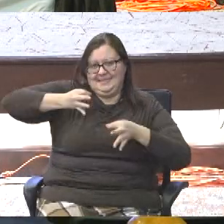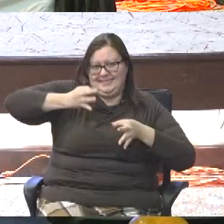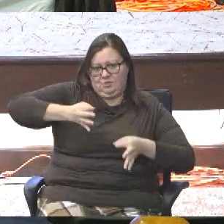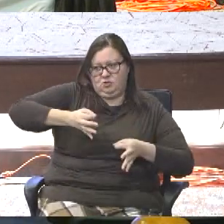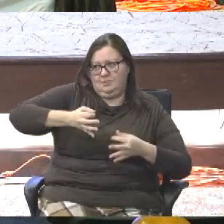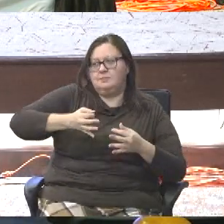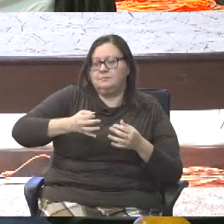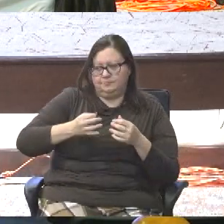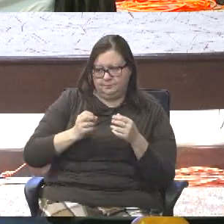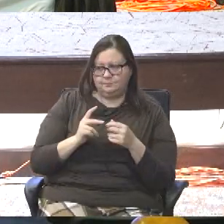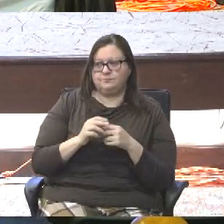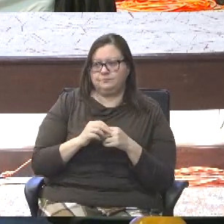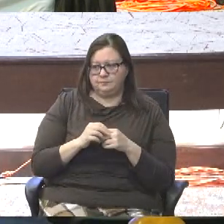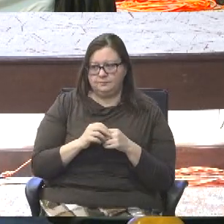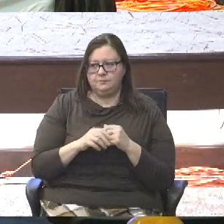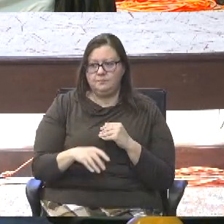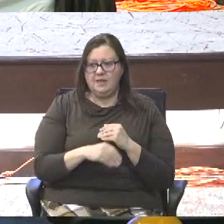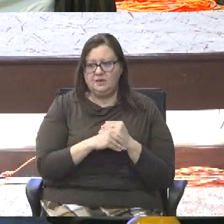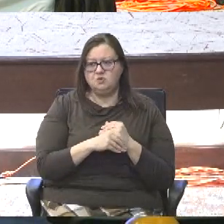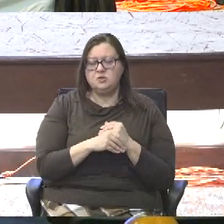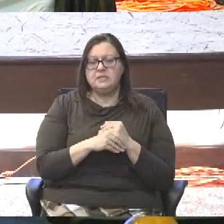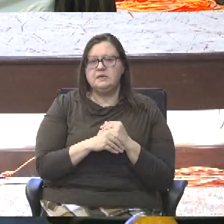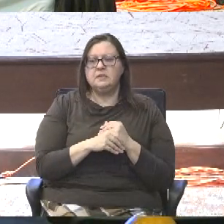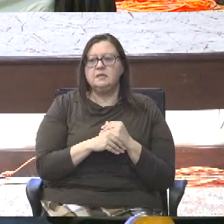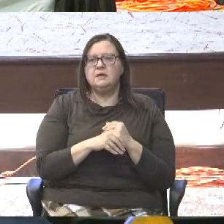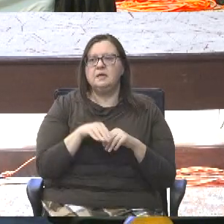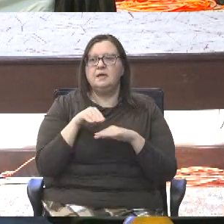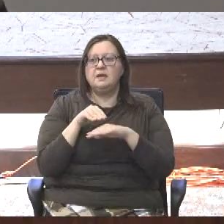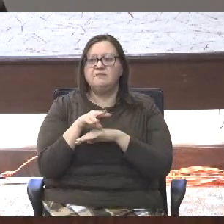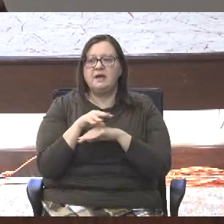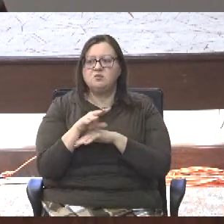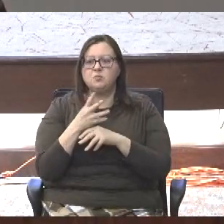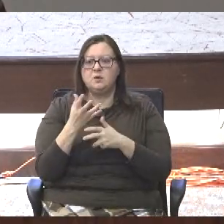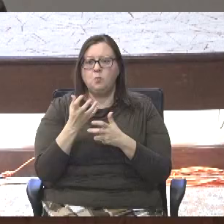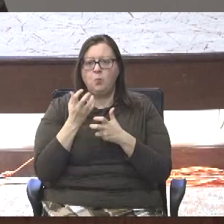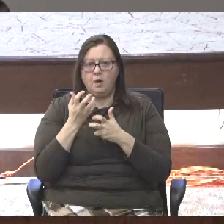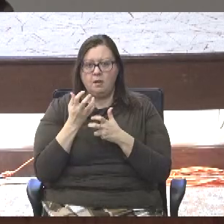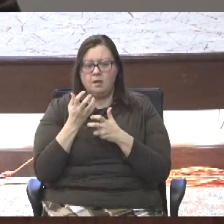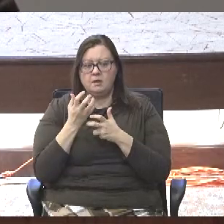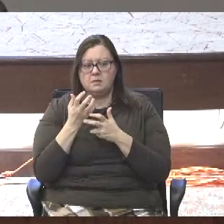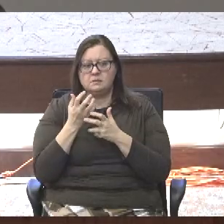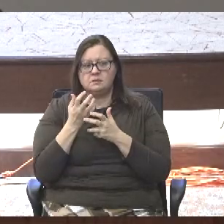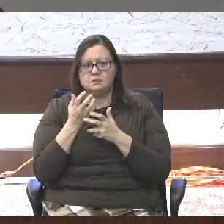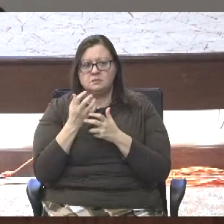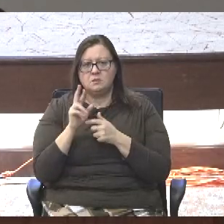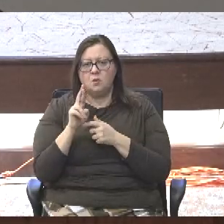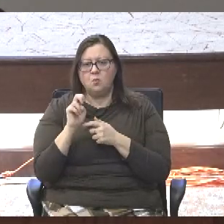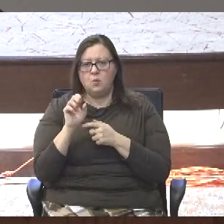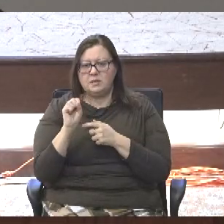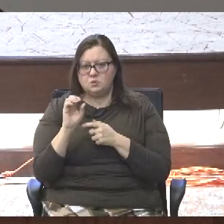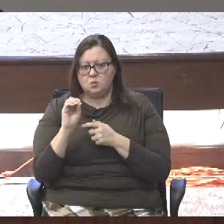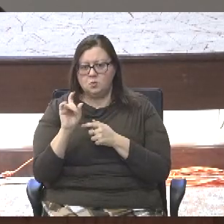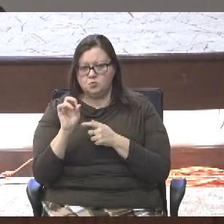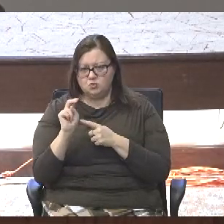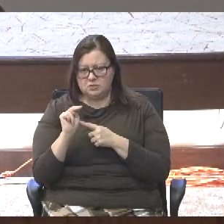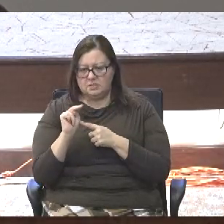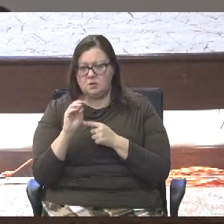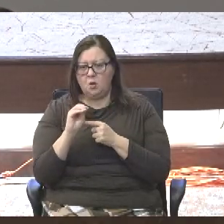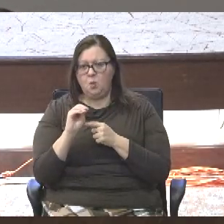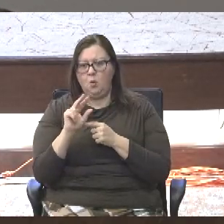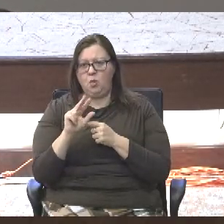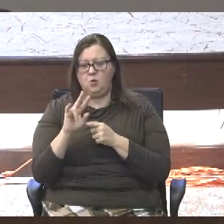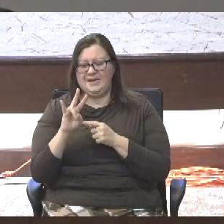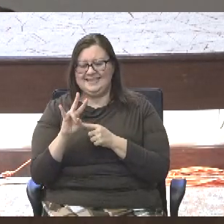clarification. Additionally, the airport teams advised me they would like to have Resolution 037